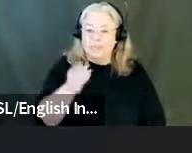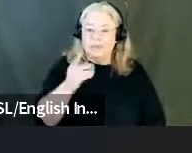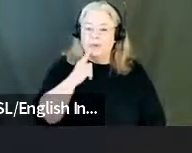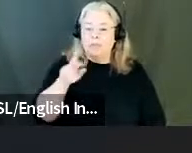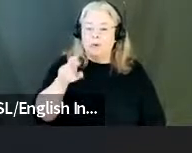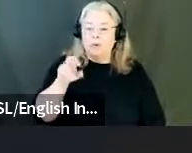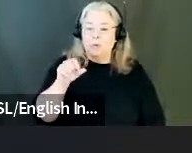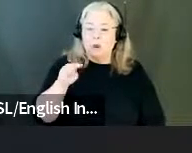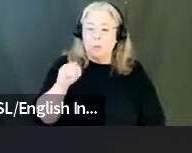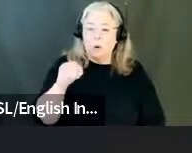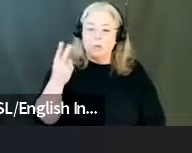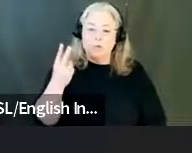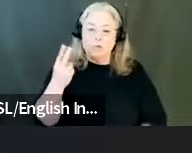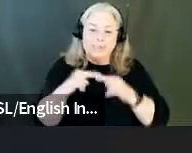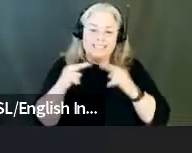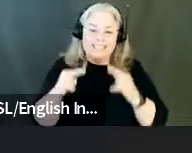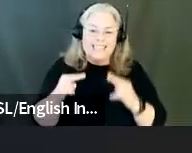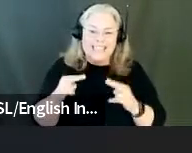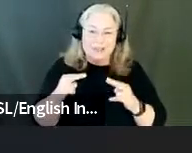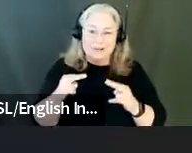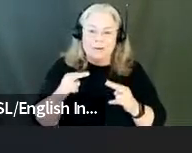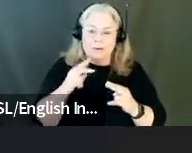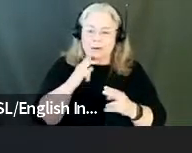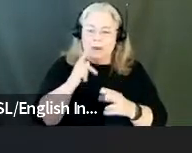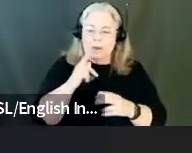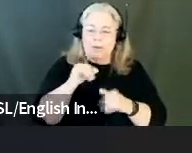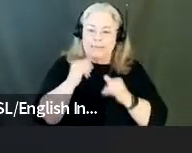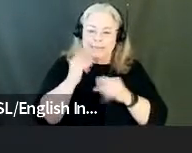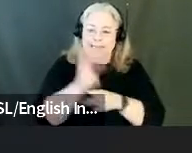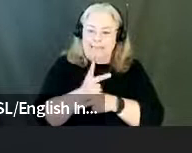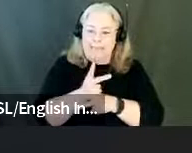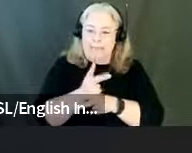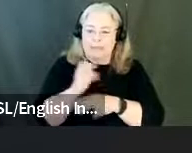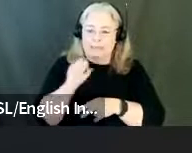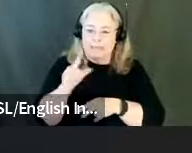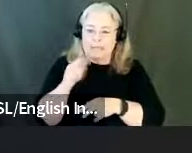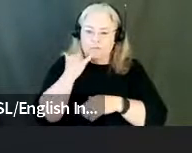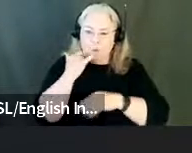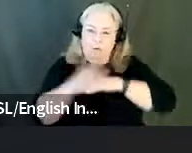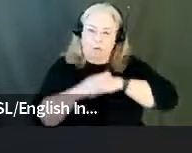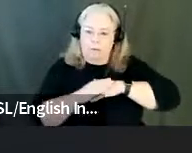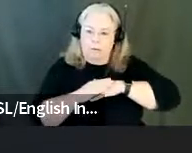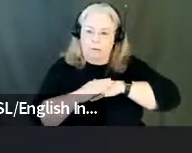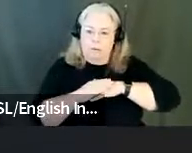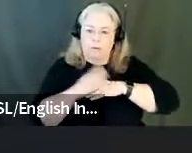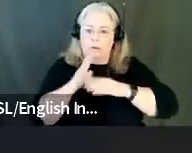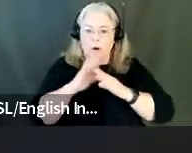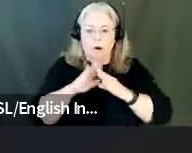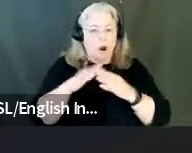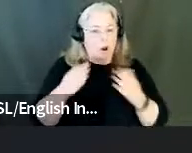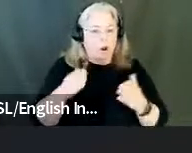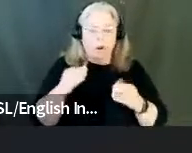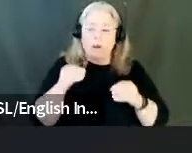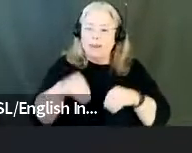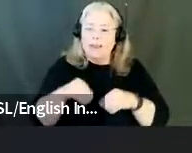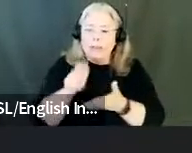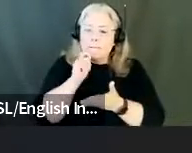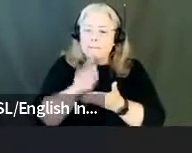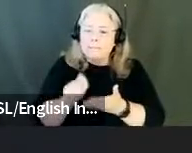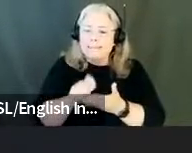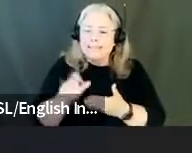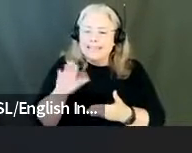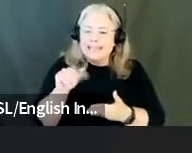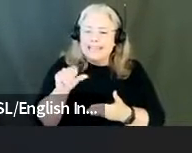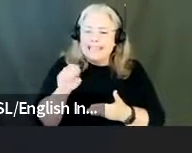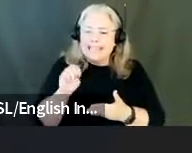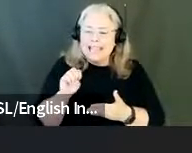tape is what secures the cell phone to the top. So this all comes apart. This all fits into a pencil case and it fits